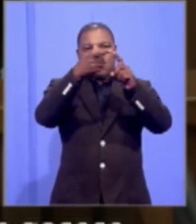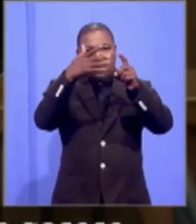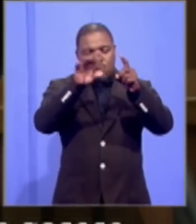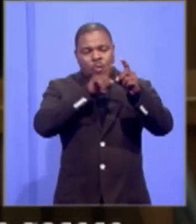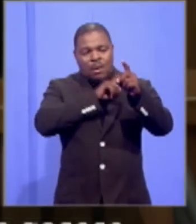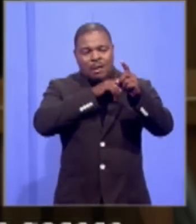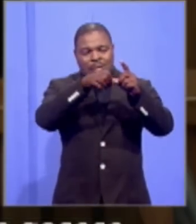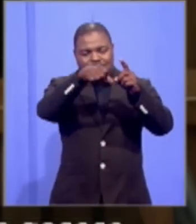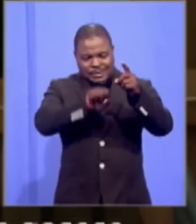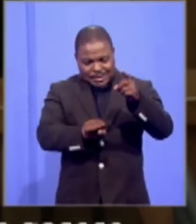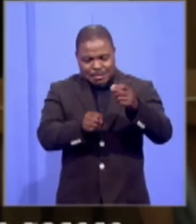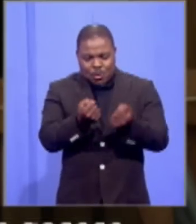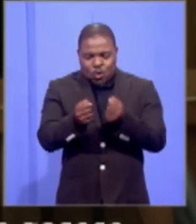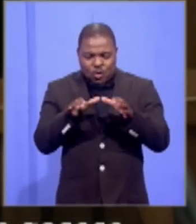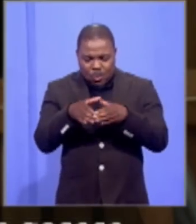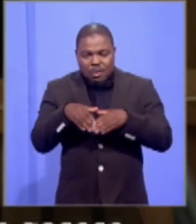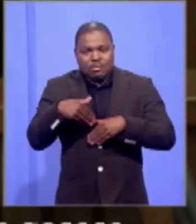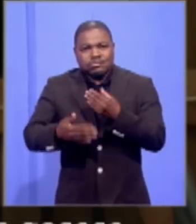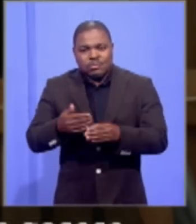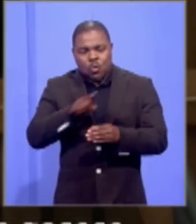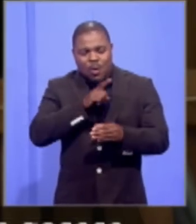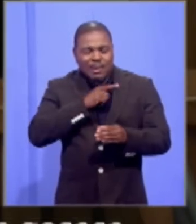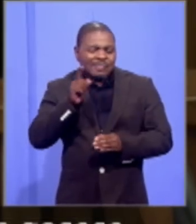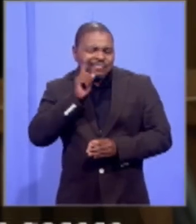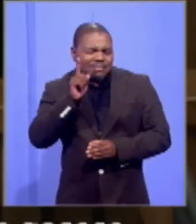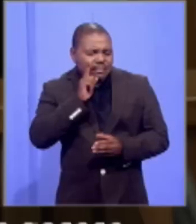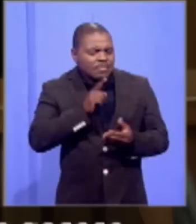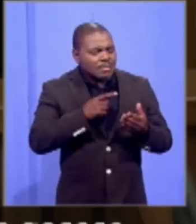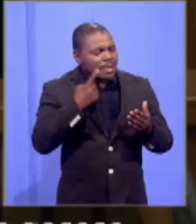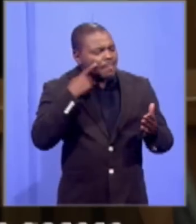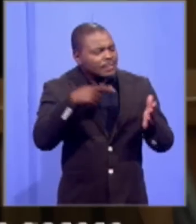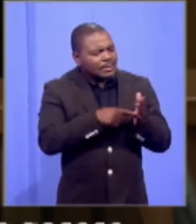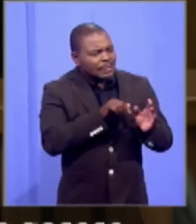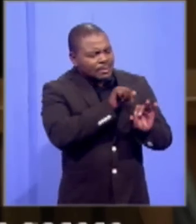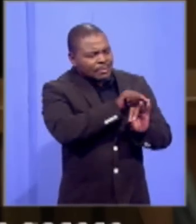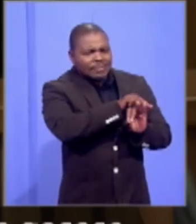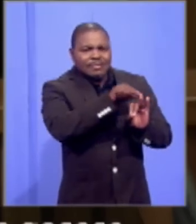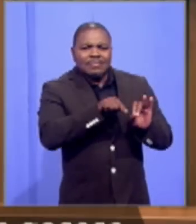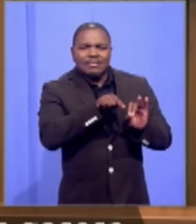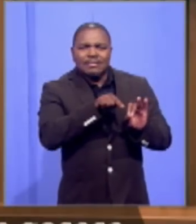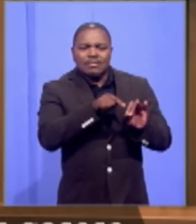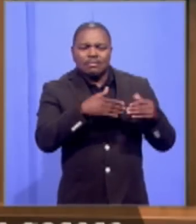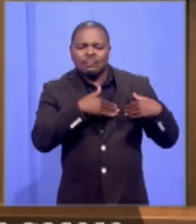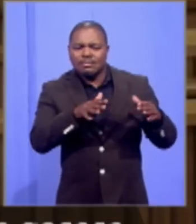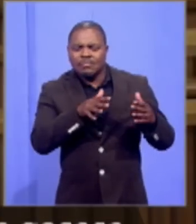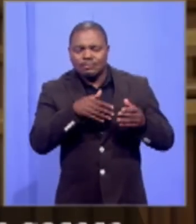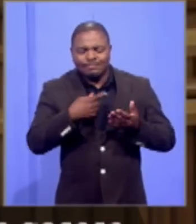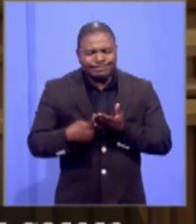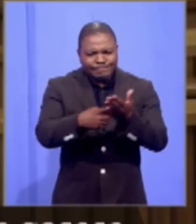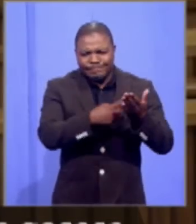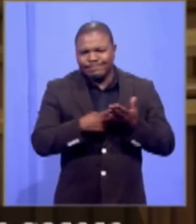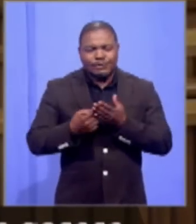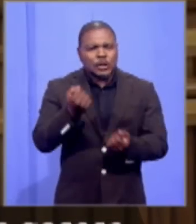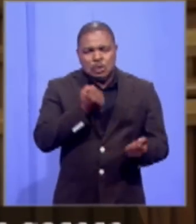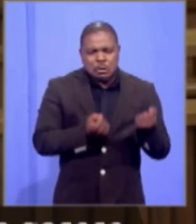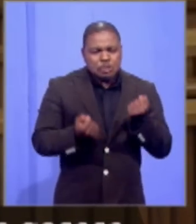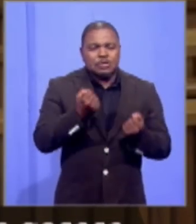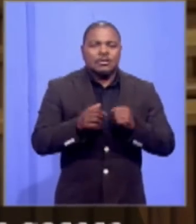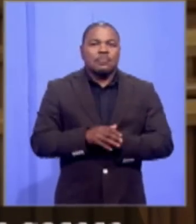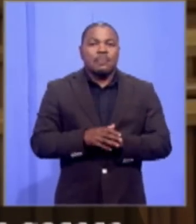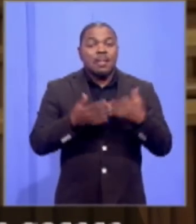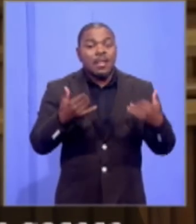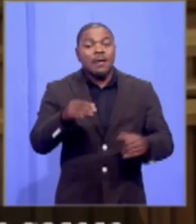ga tsheko go lebelela ona boipolelo bo ka ba latofatšwa se se bolela gore bjale